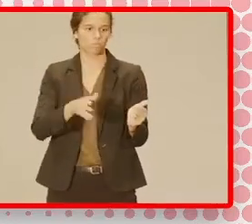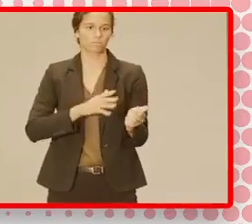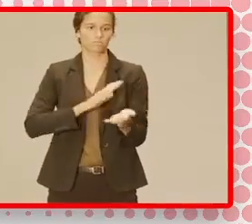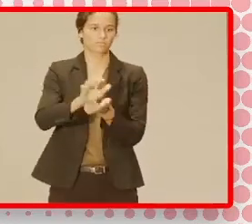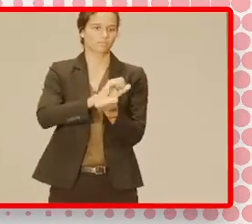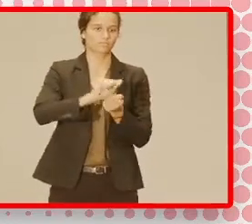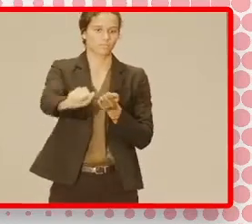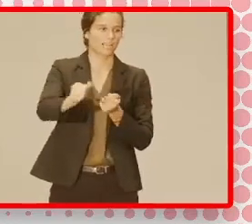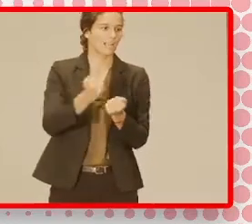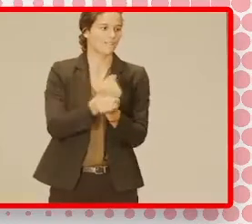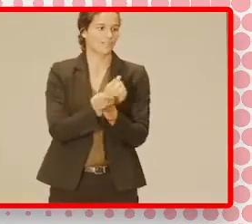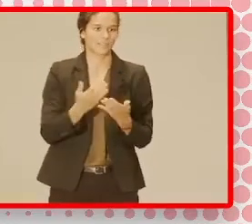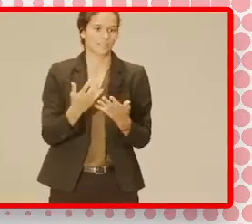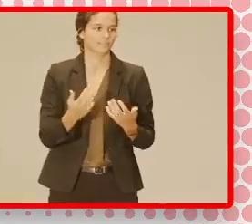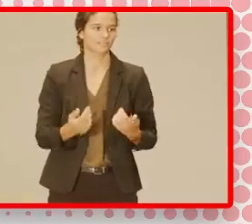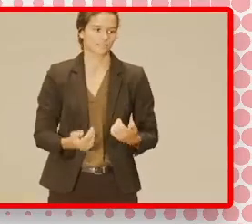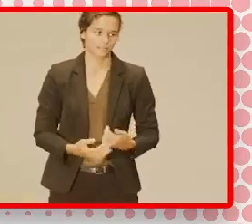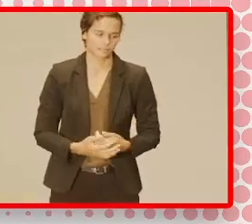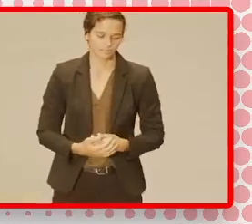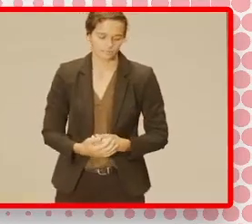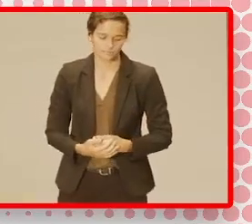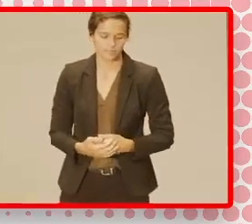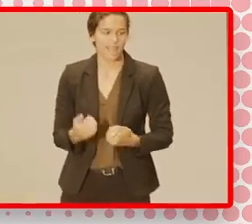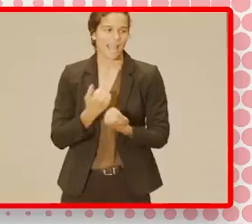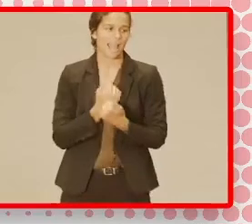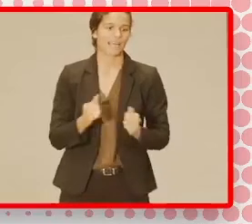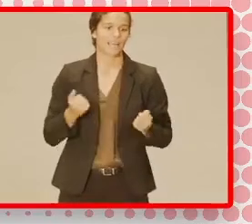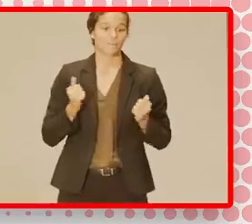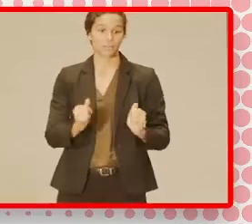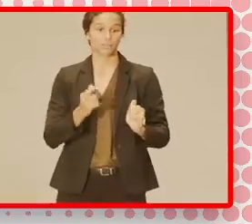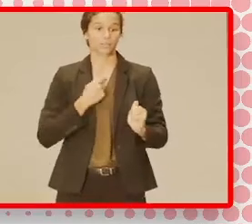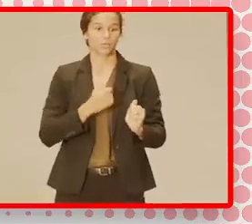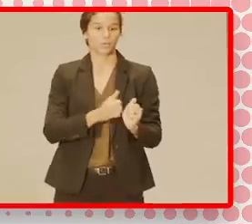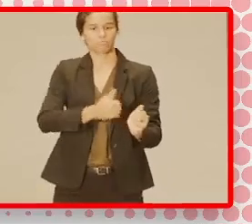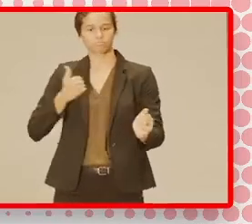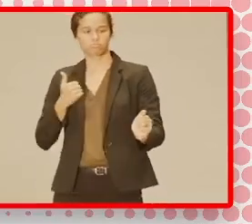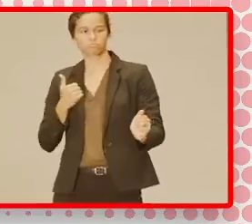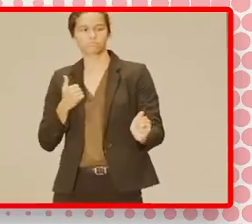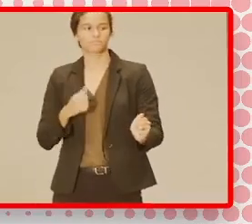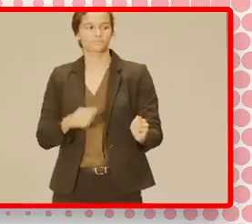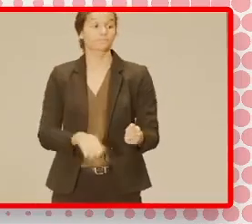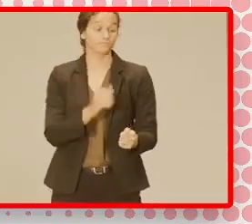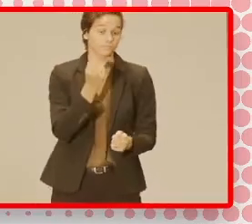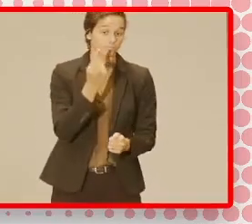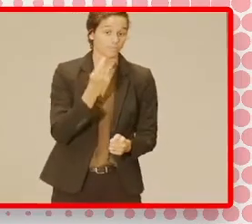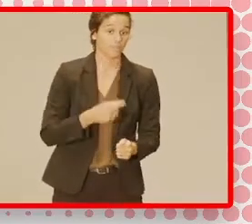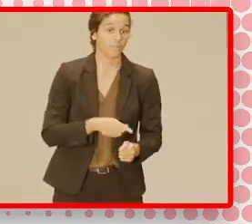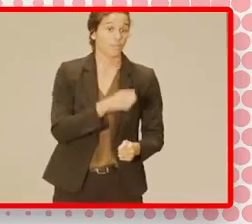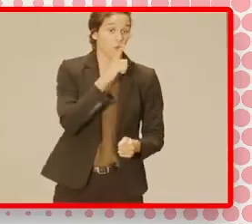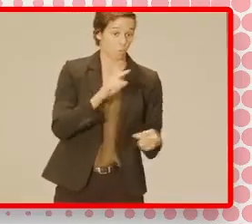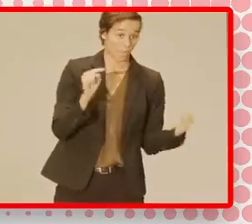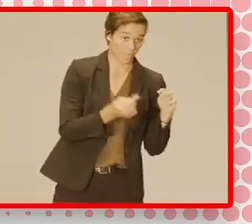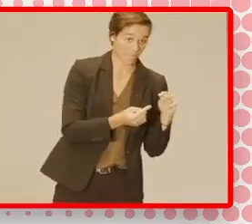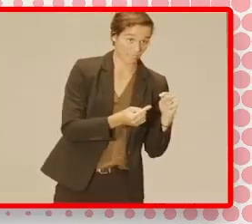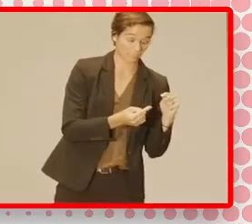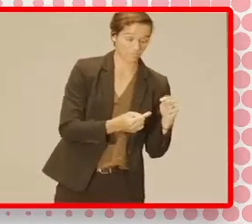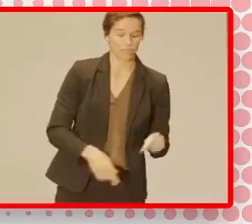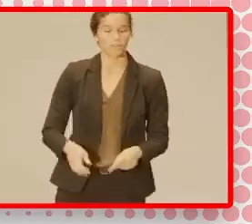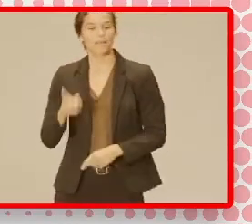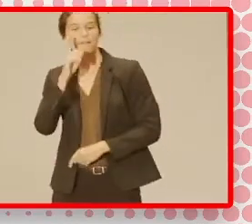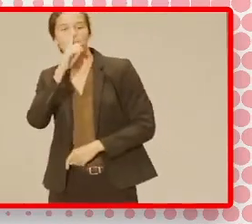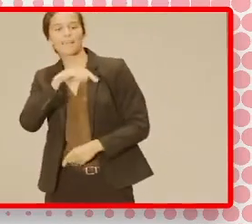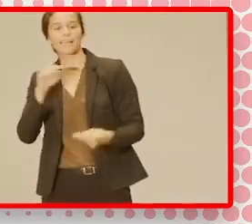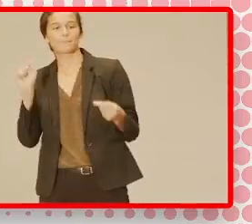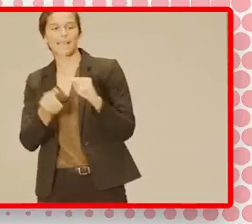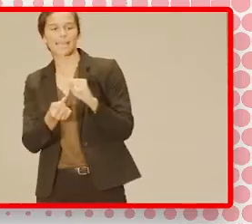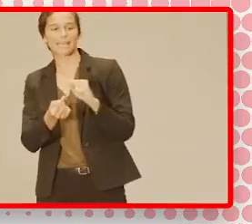have. Now, there are 2 types of pain. There's real pain and there's fake pain. What we're saying here is